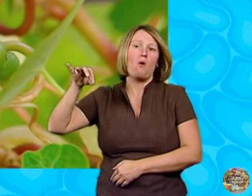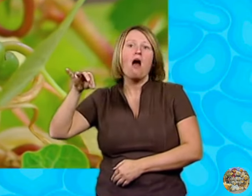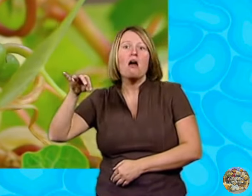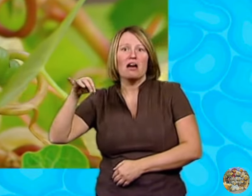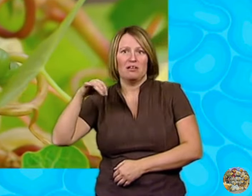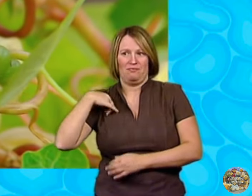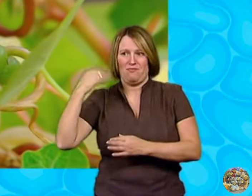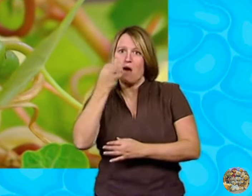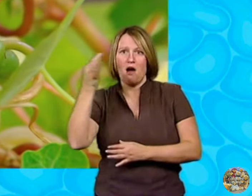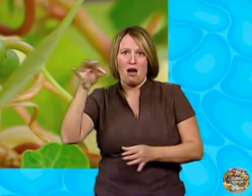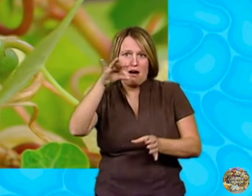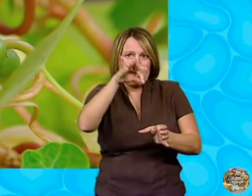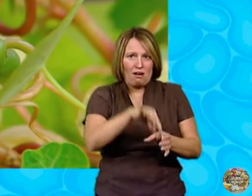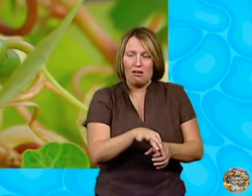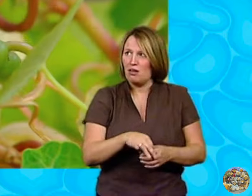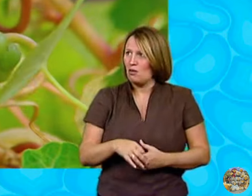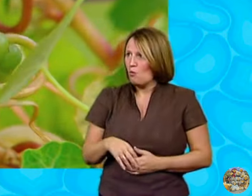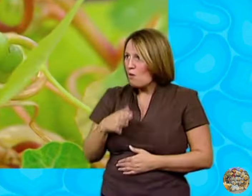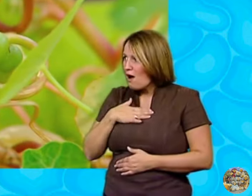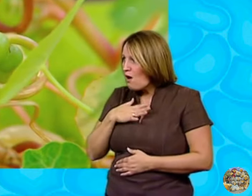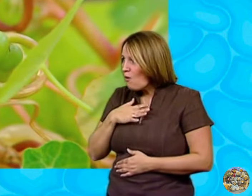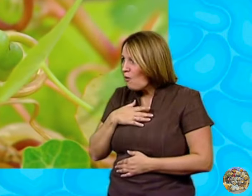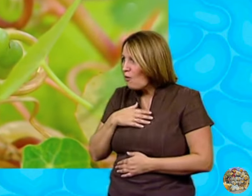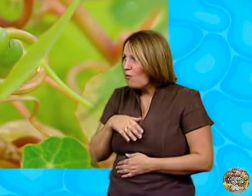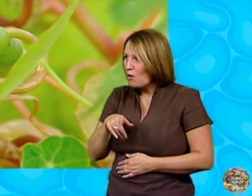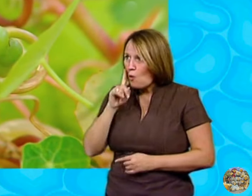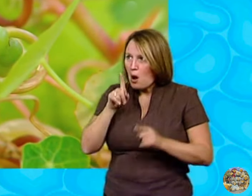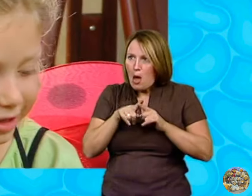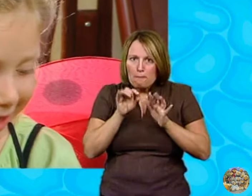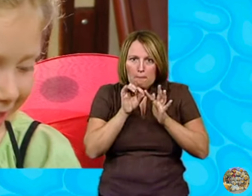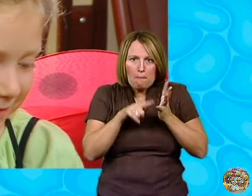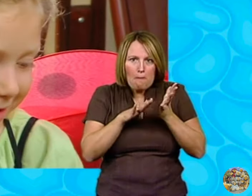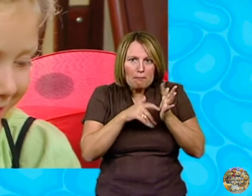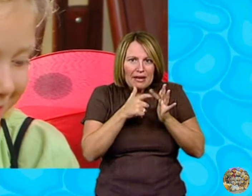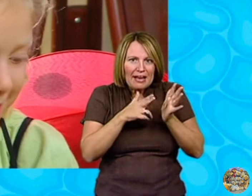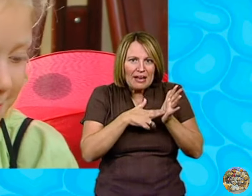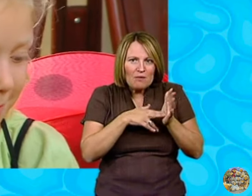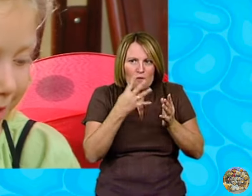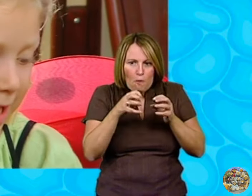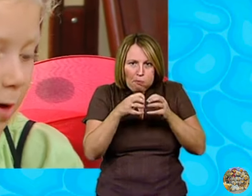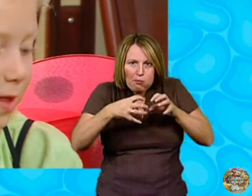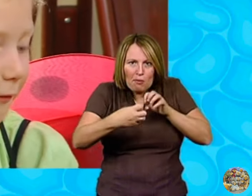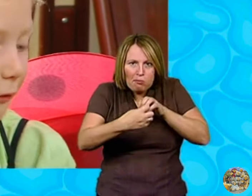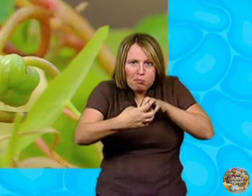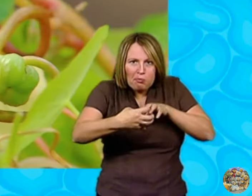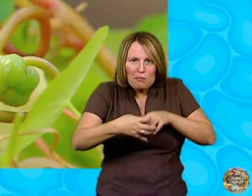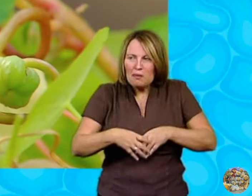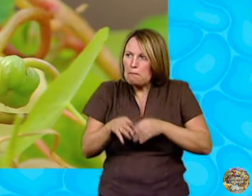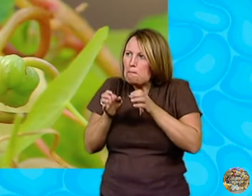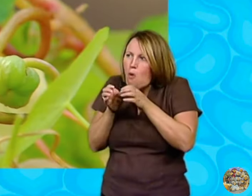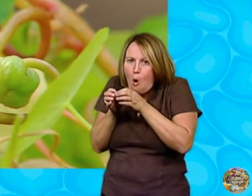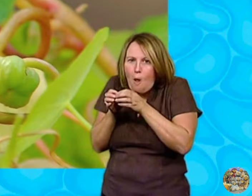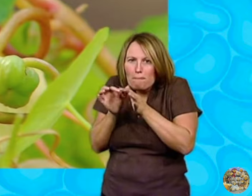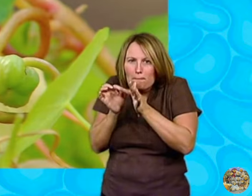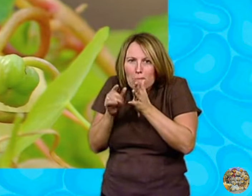seed from my nasturtium. Oh, wow. Look, it even looks like a pumpkin with four